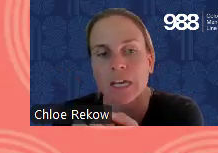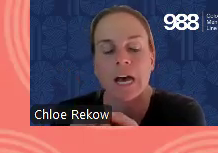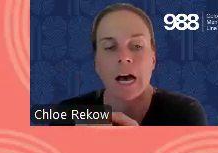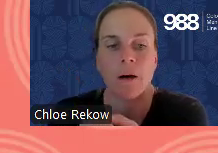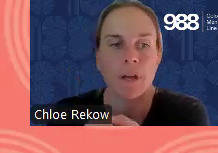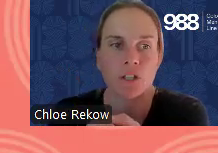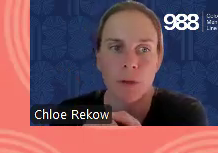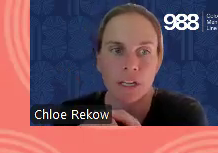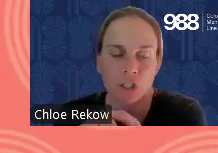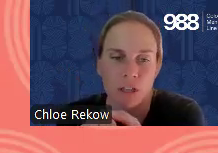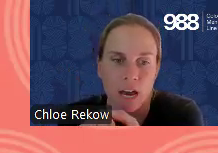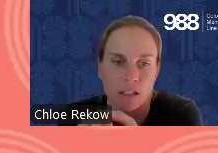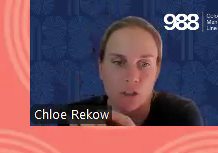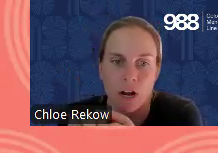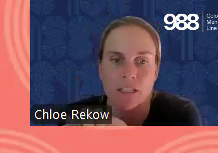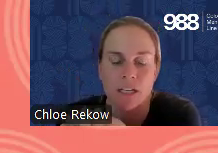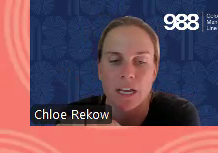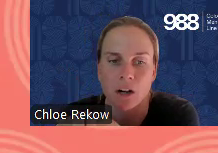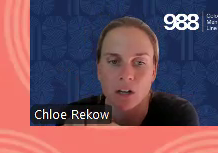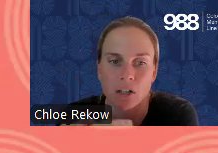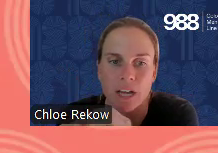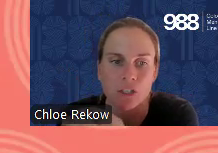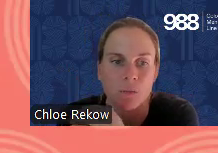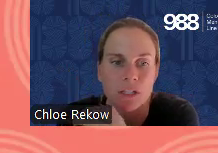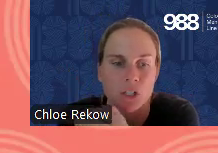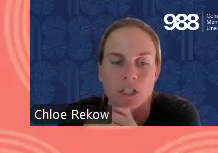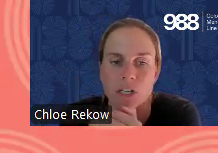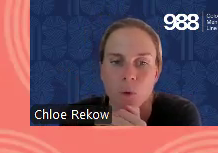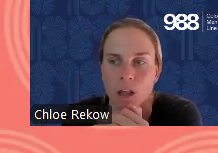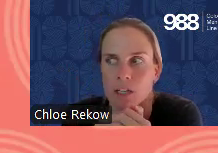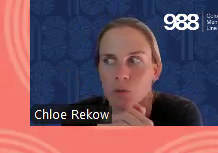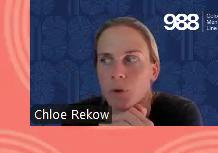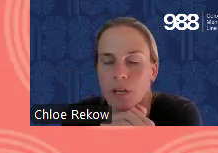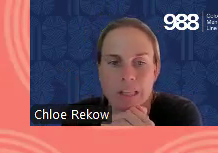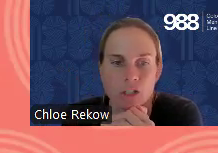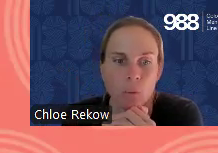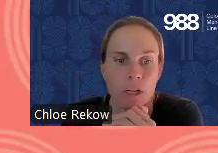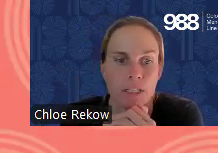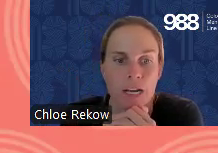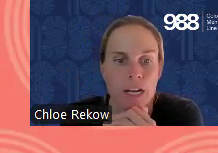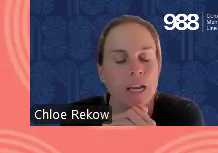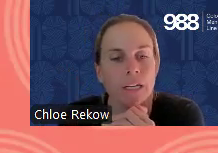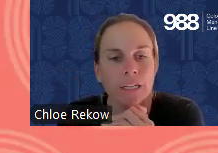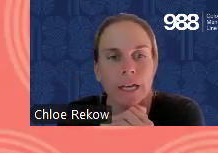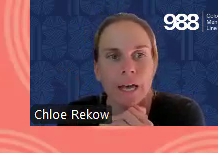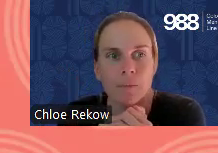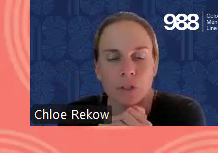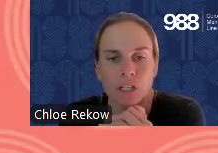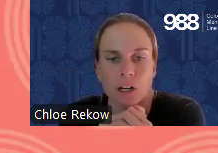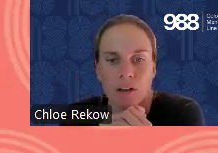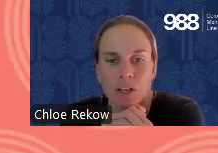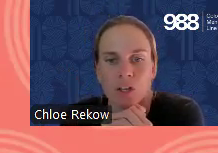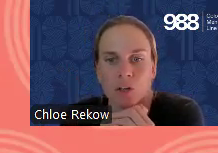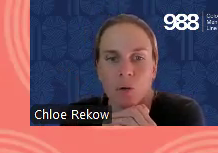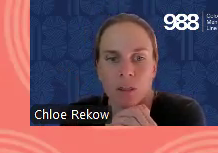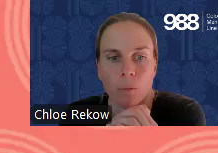service. And so making sure that that is addressed in our call to action messages, as well as when we answer what is 988. You'll see